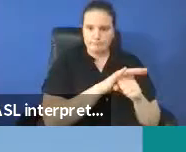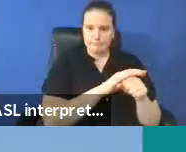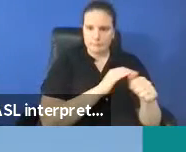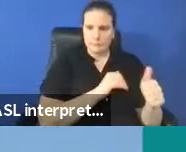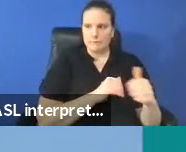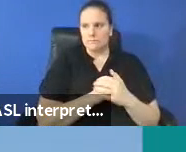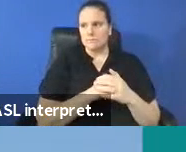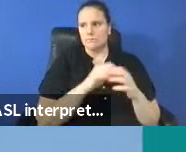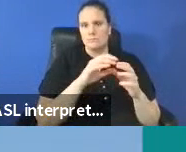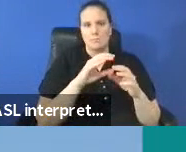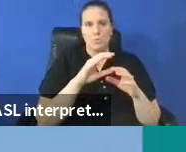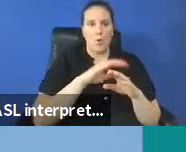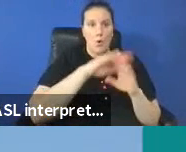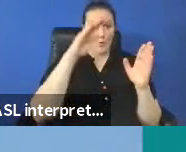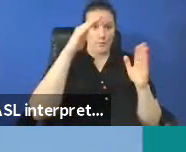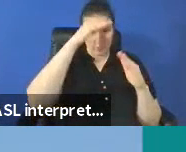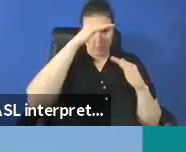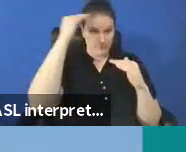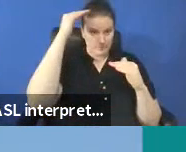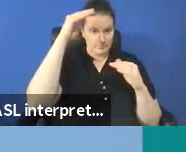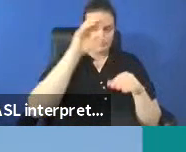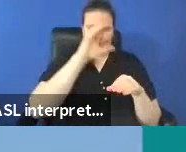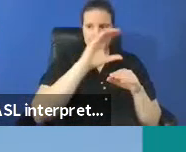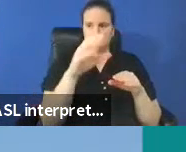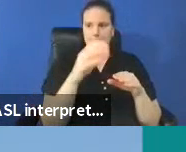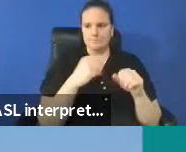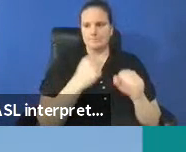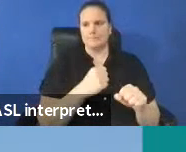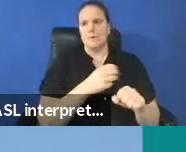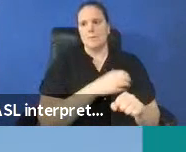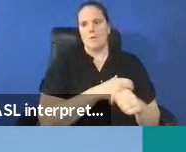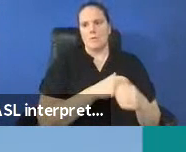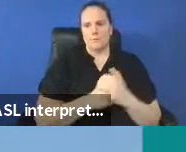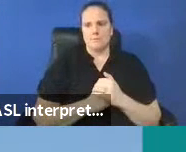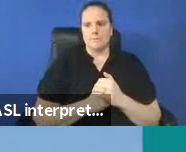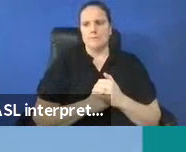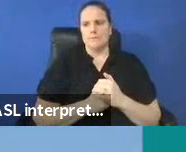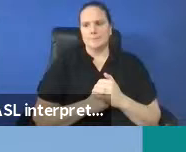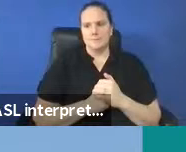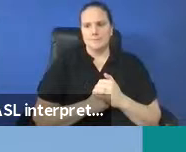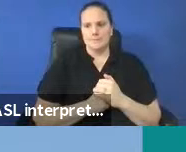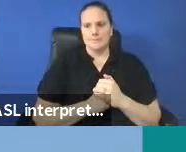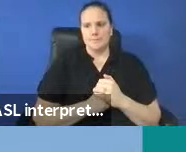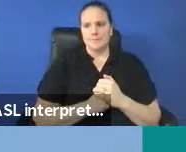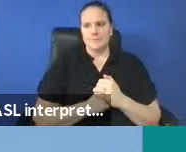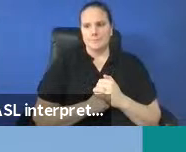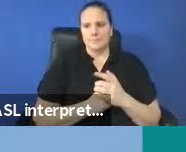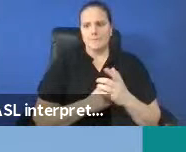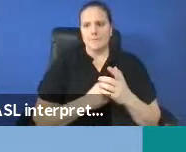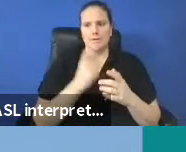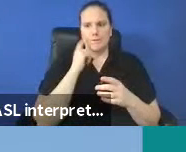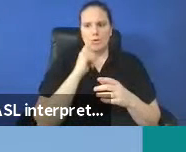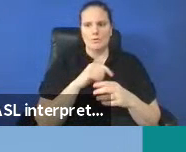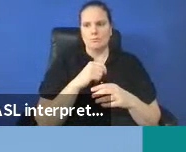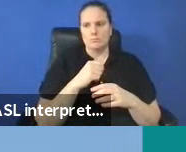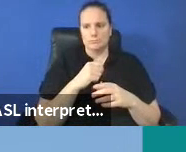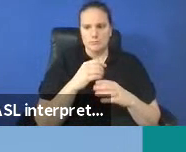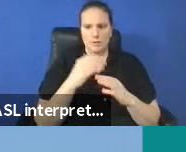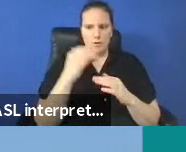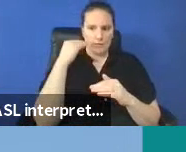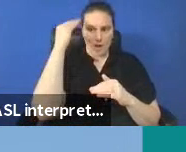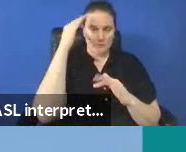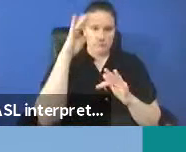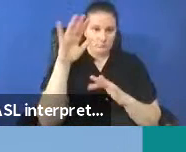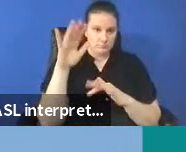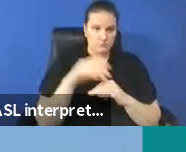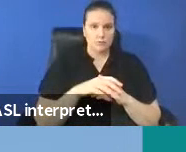overhead catenary system, traction power, essentially electrification that comes from wires overhead, and then